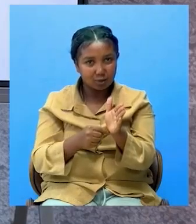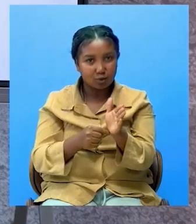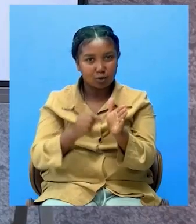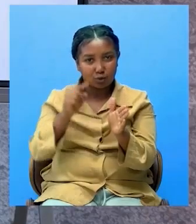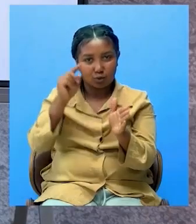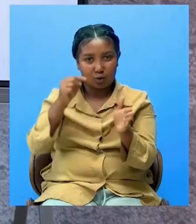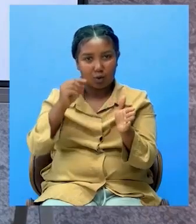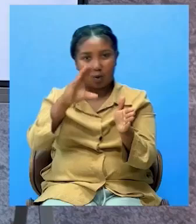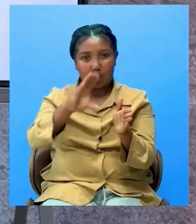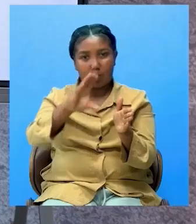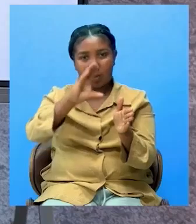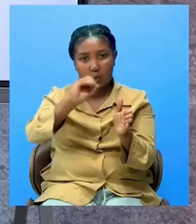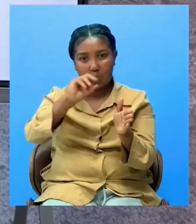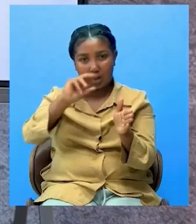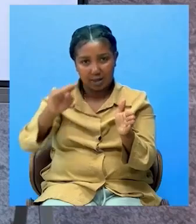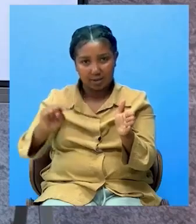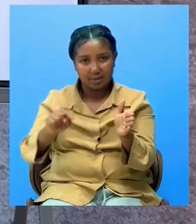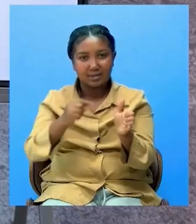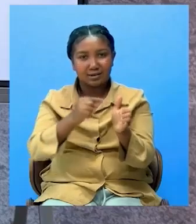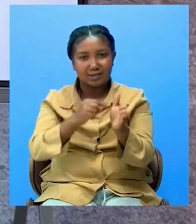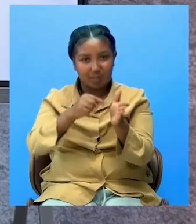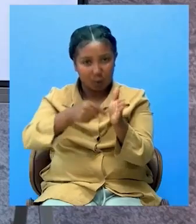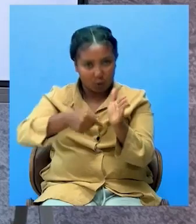2-point means, semicolon,